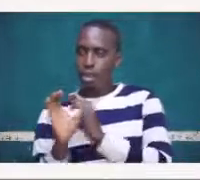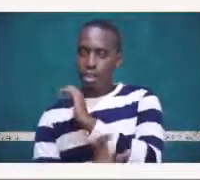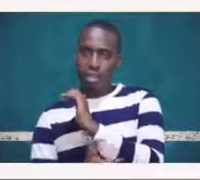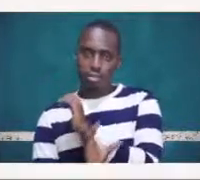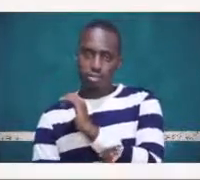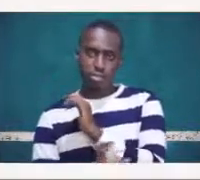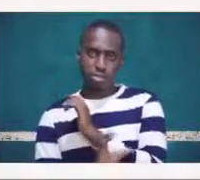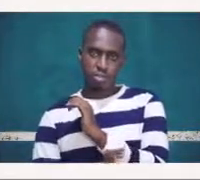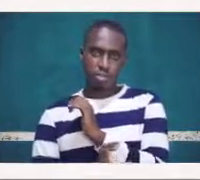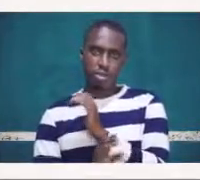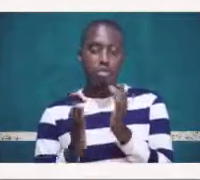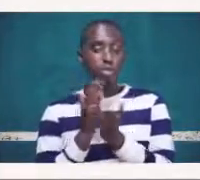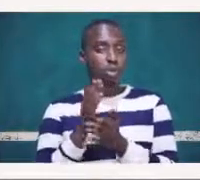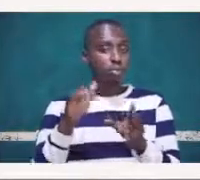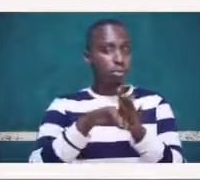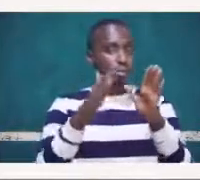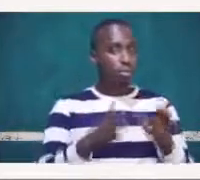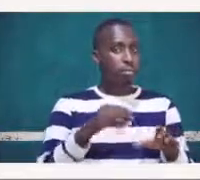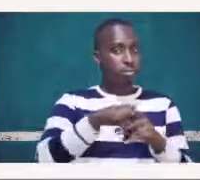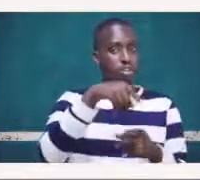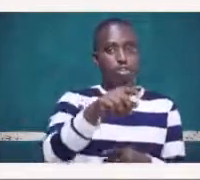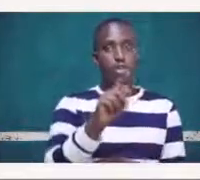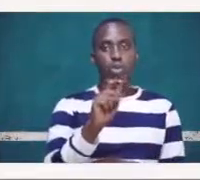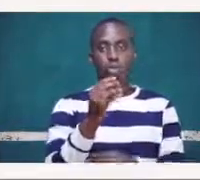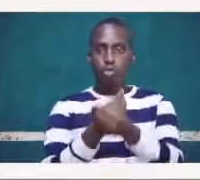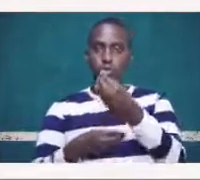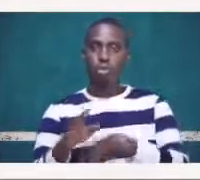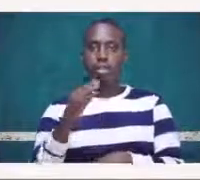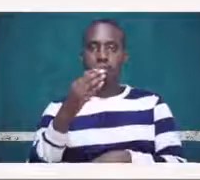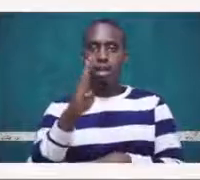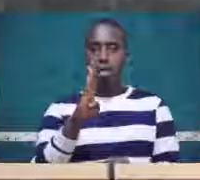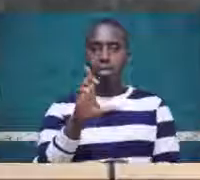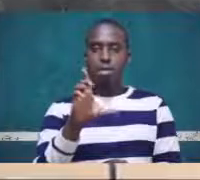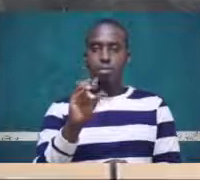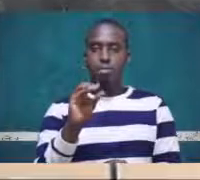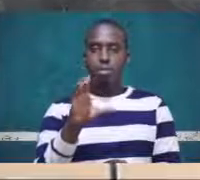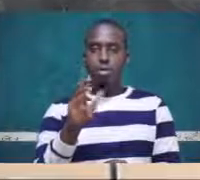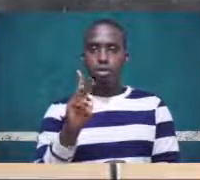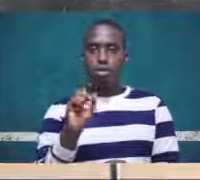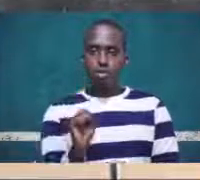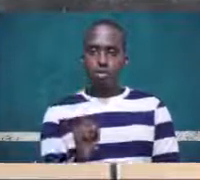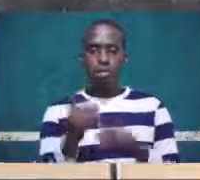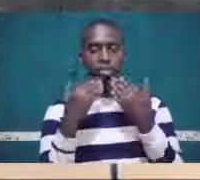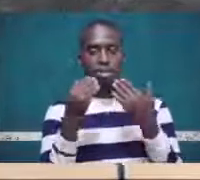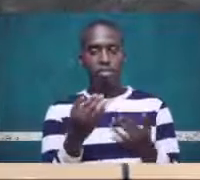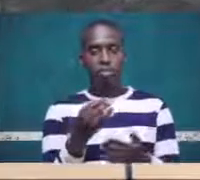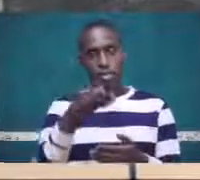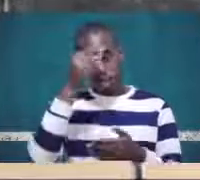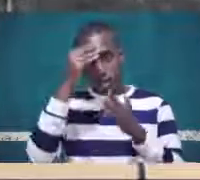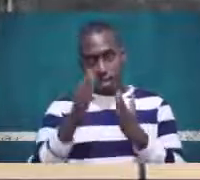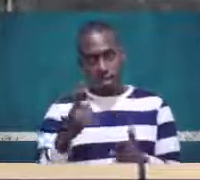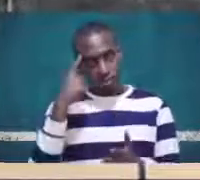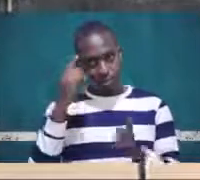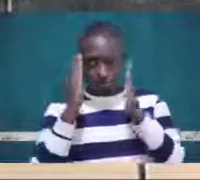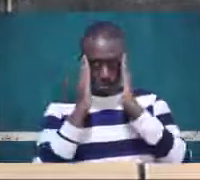that are also members in that trading bloc. Thank you, learners, for